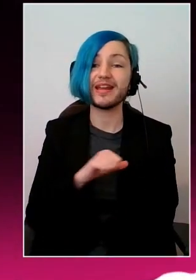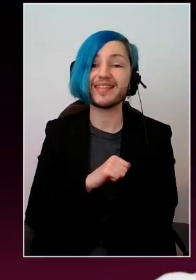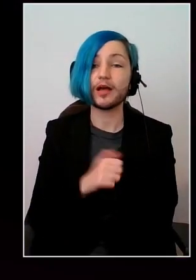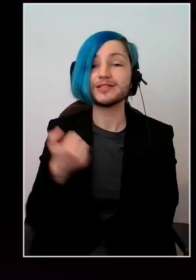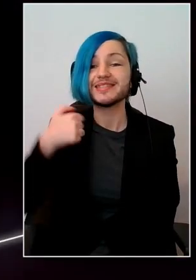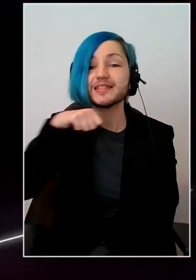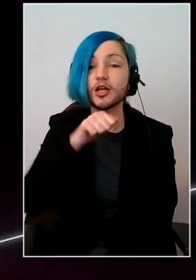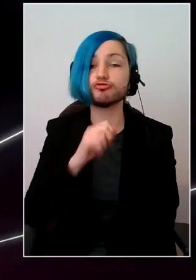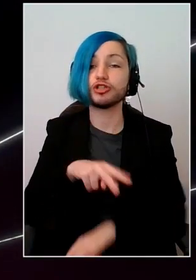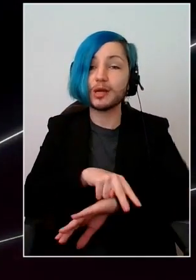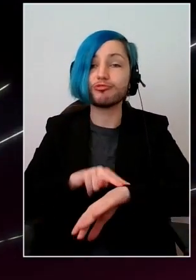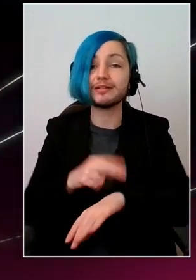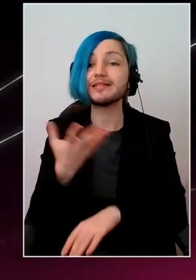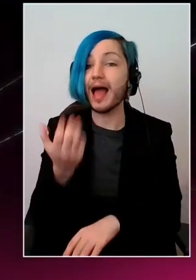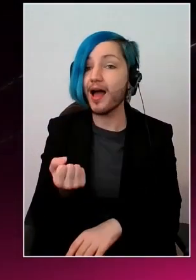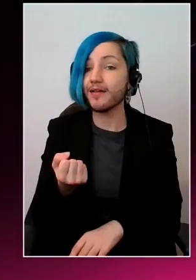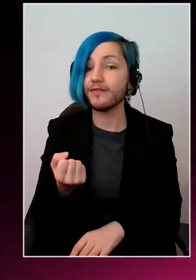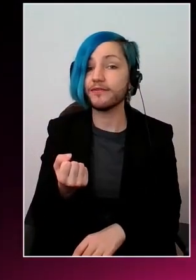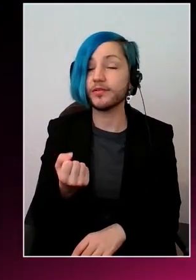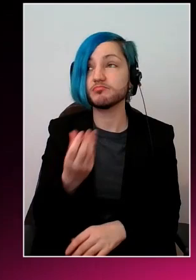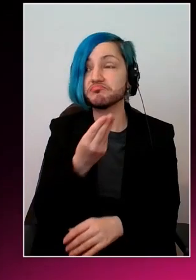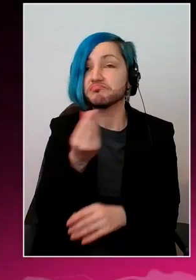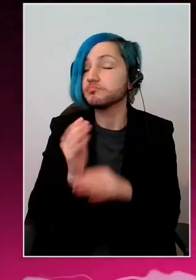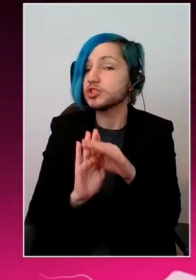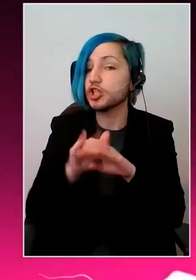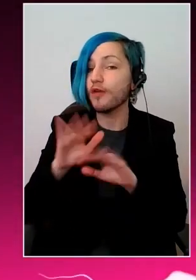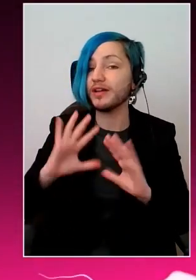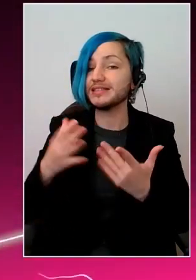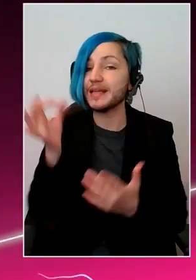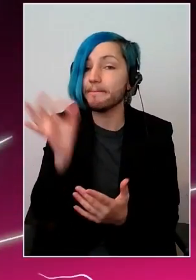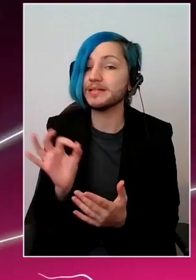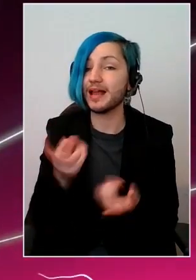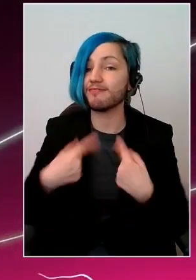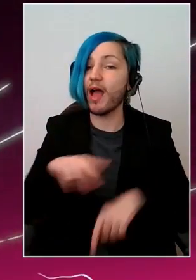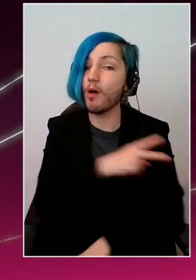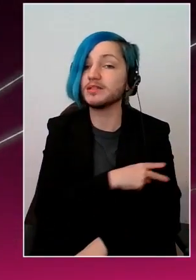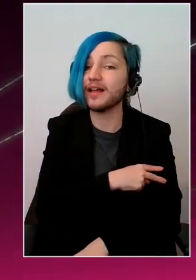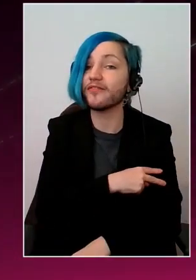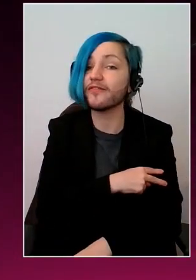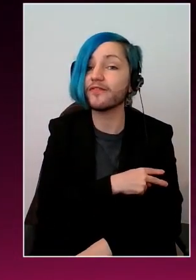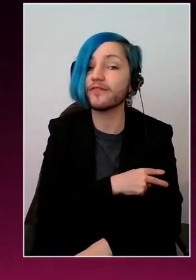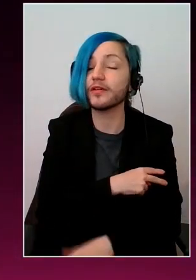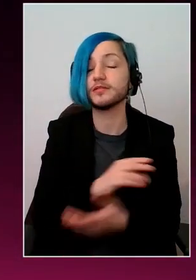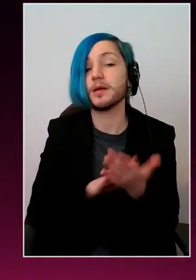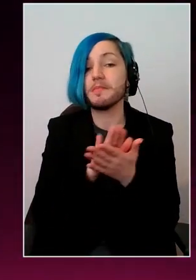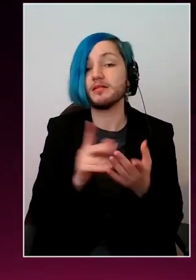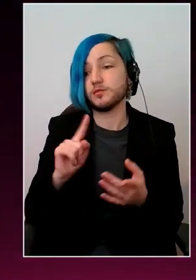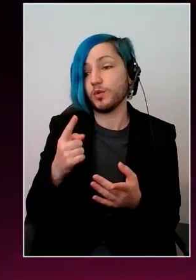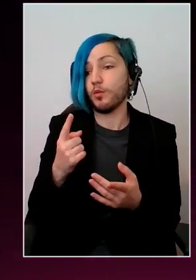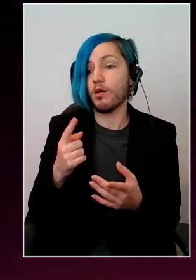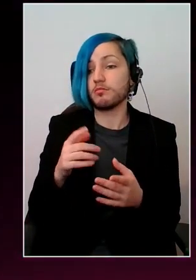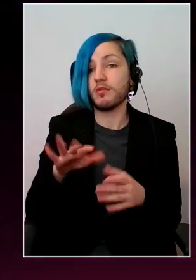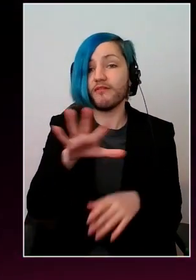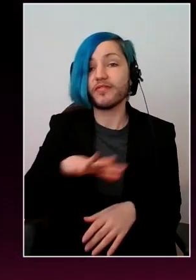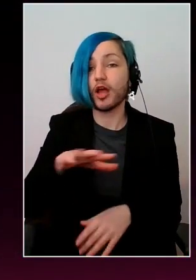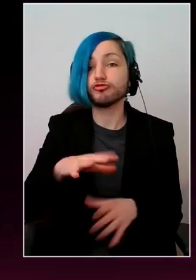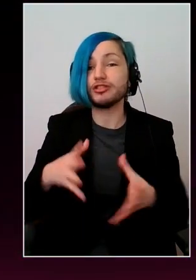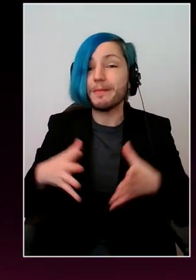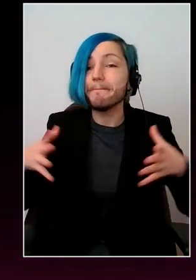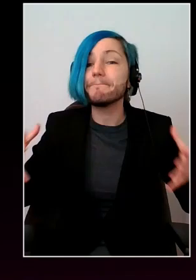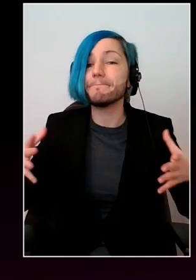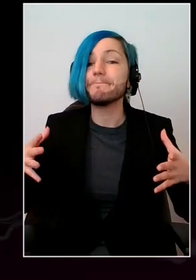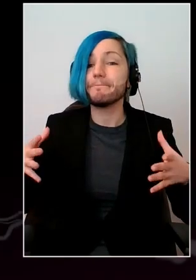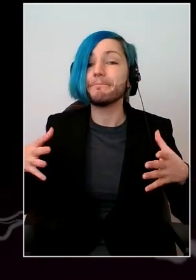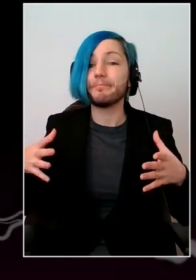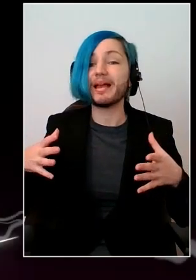programme, slightly over 10% of our total strength, we are one of the nation's largest providers and are also proud